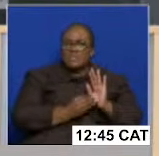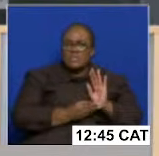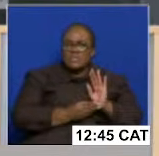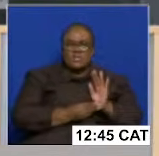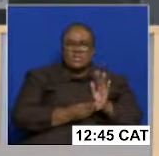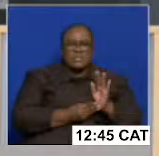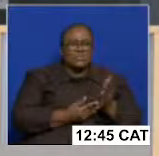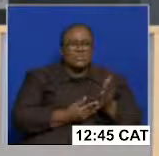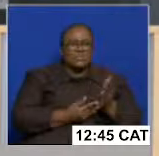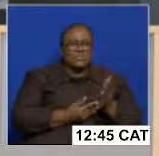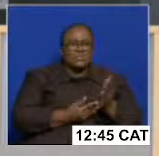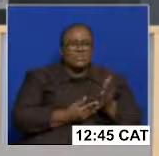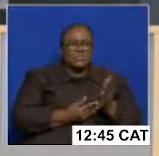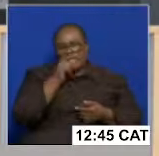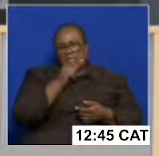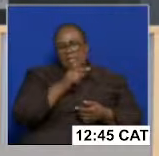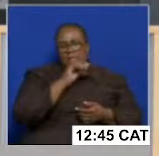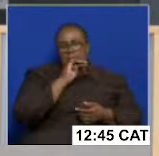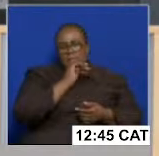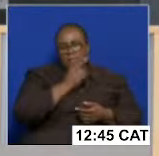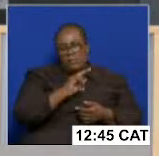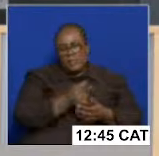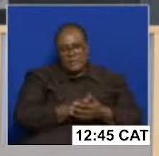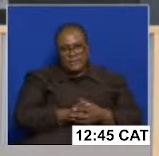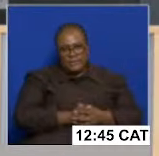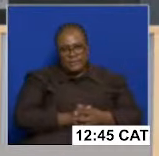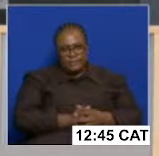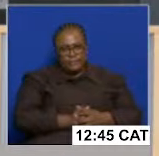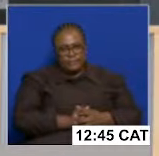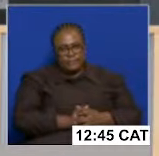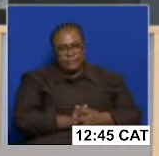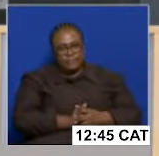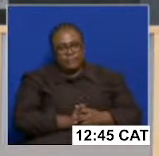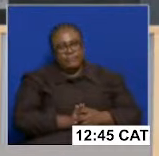or did you think at the time she was talking about?